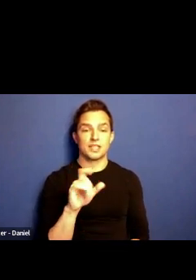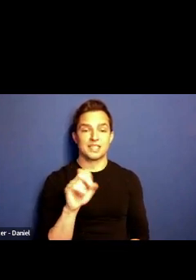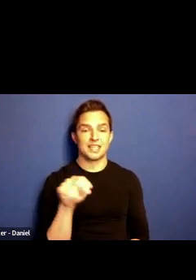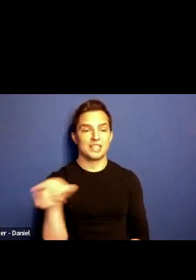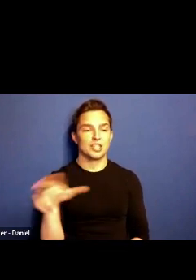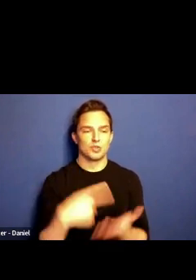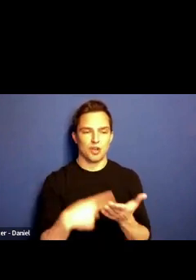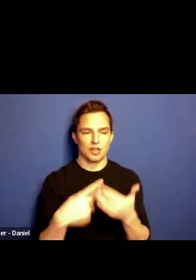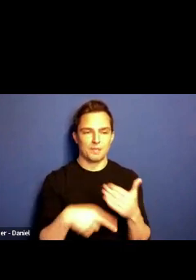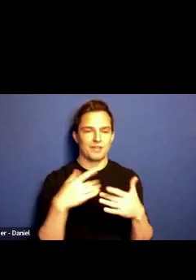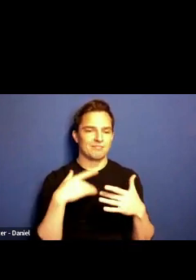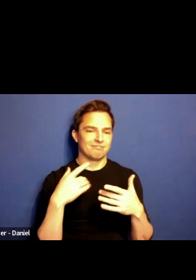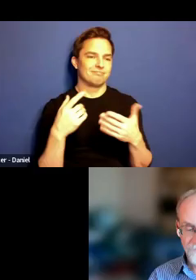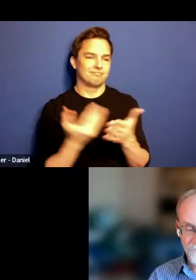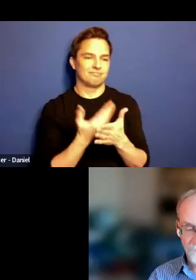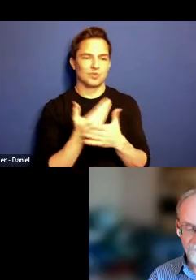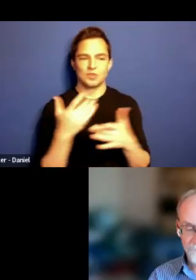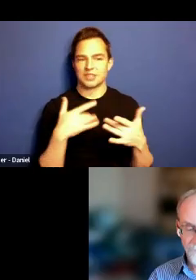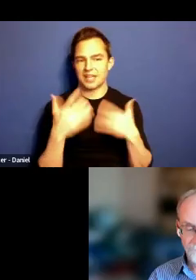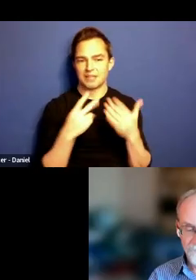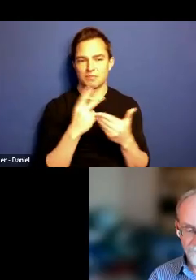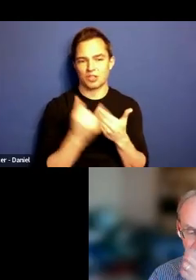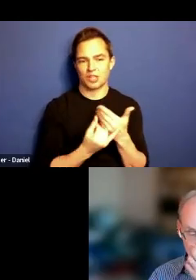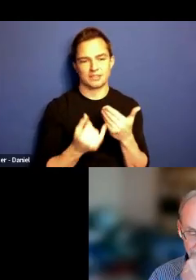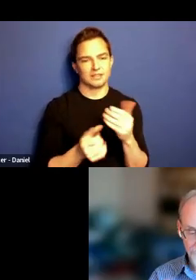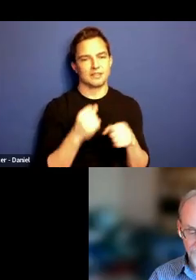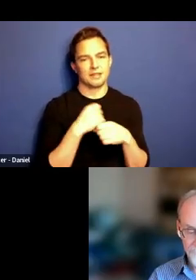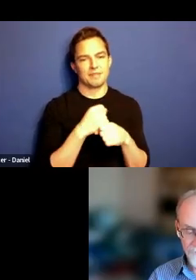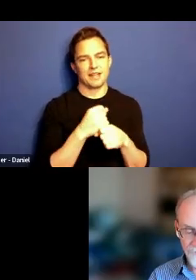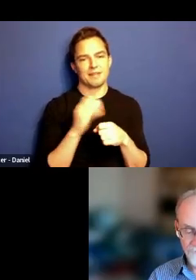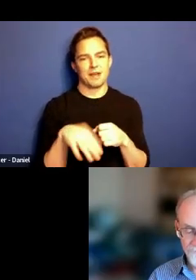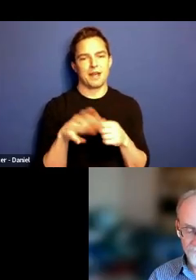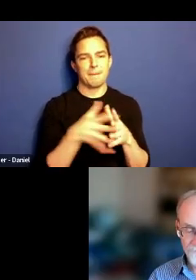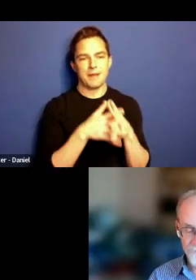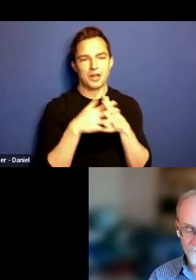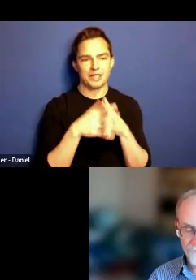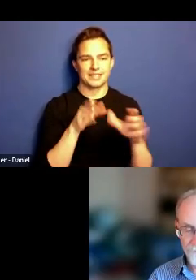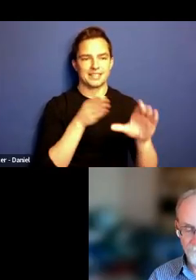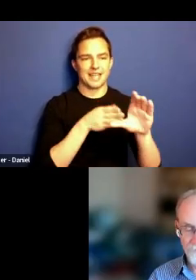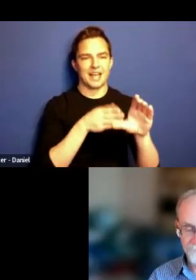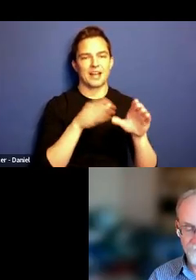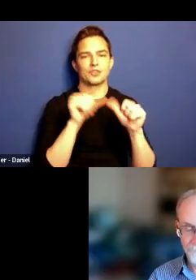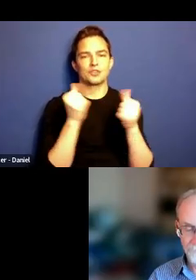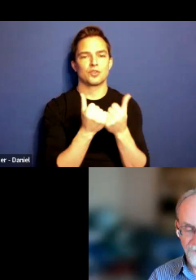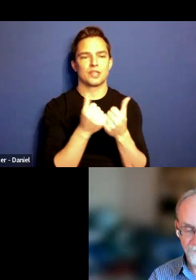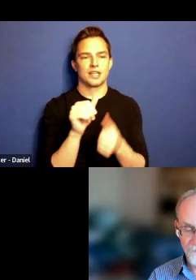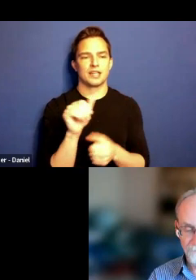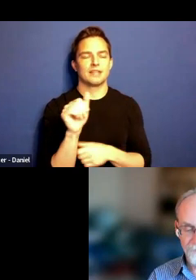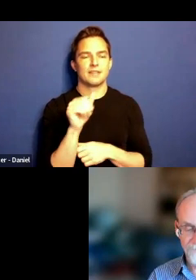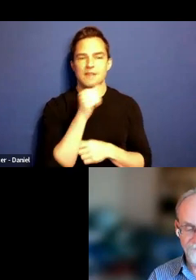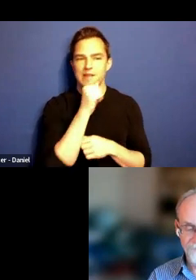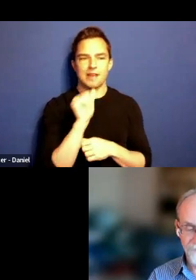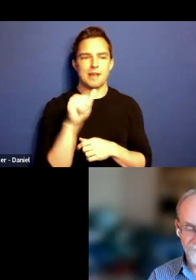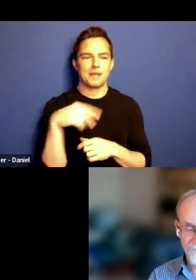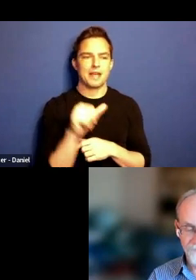exciting new project that was developed by the American Psychiatric Association, helping to develop a model for how